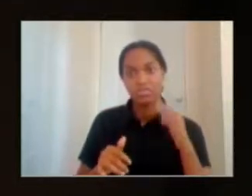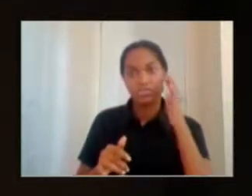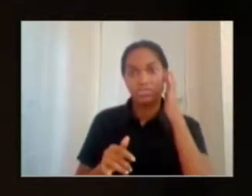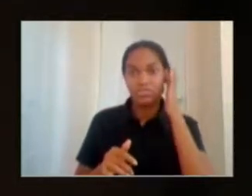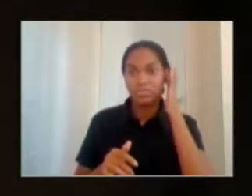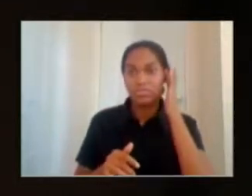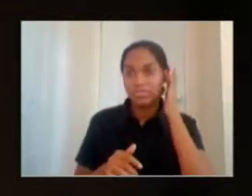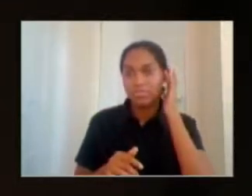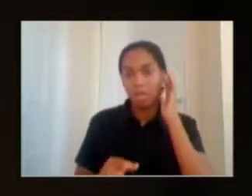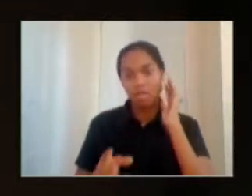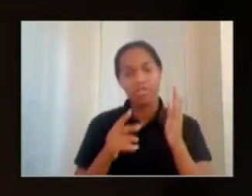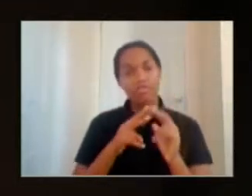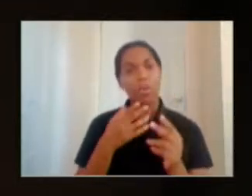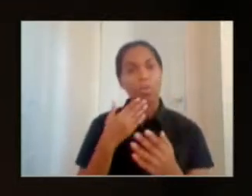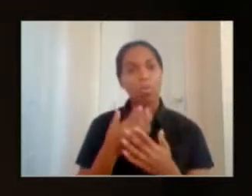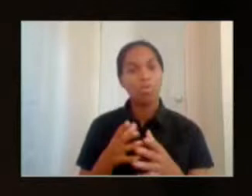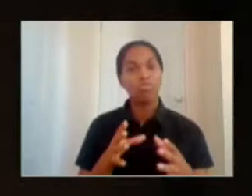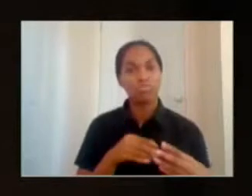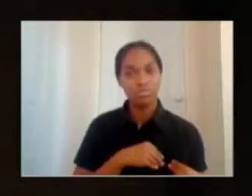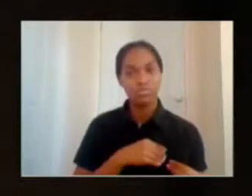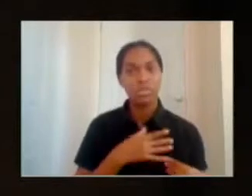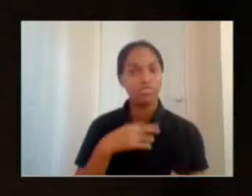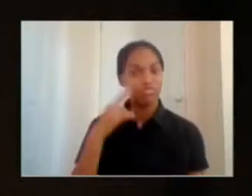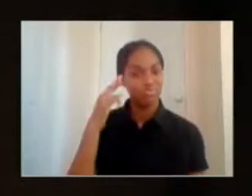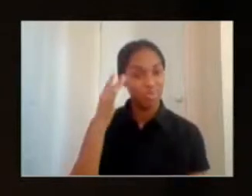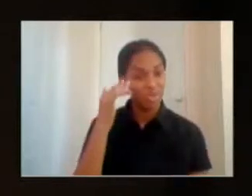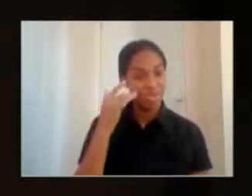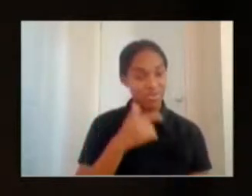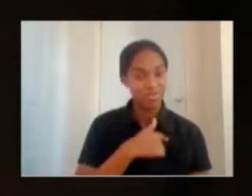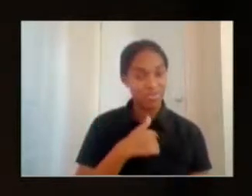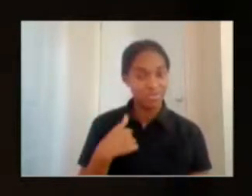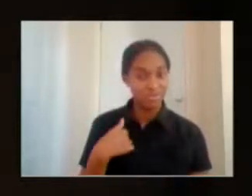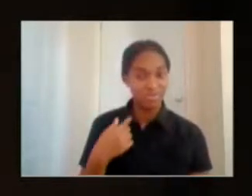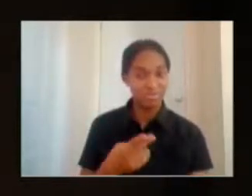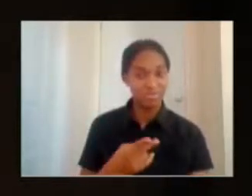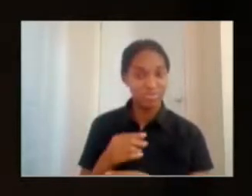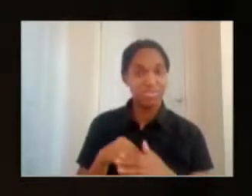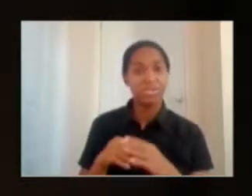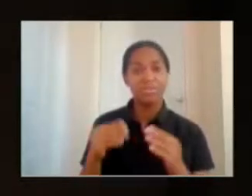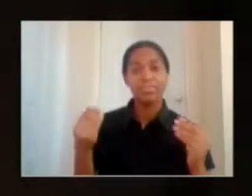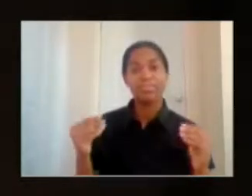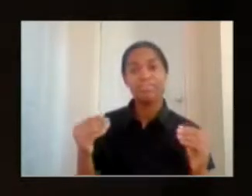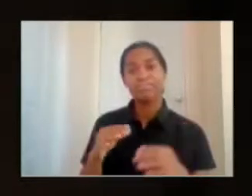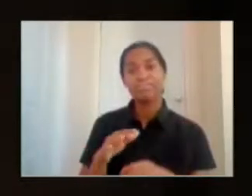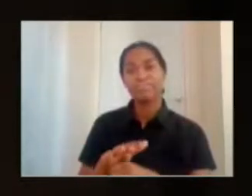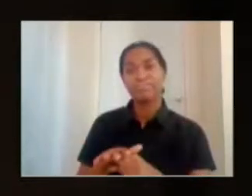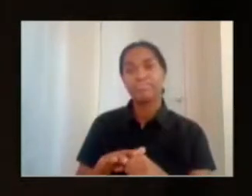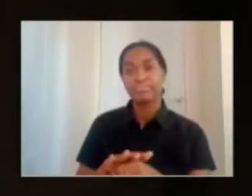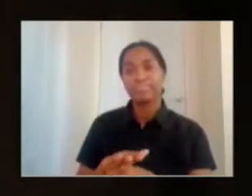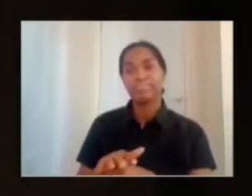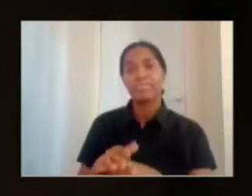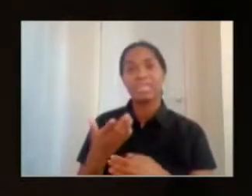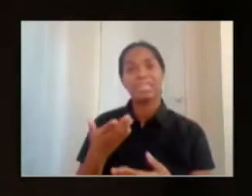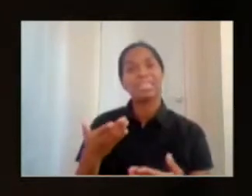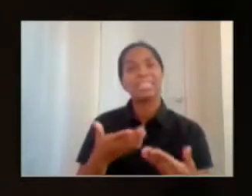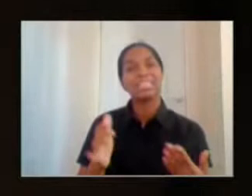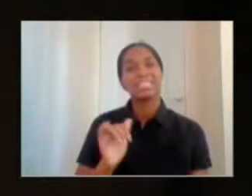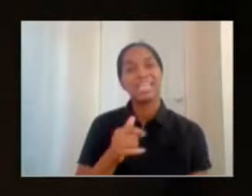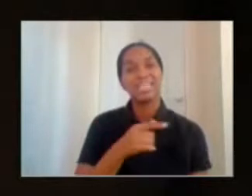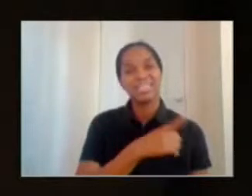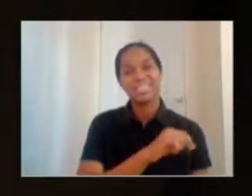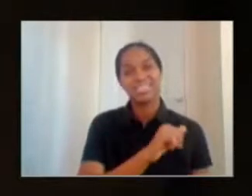well received and reasonably widely used in the marketplace, and things like the set-top